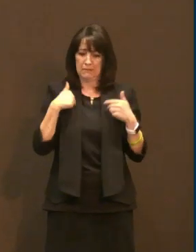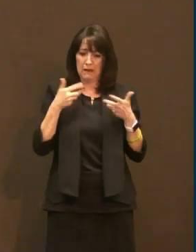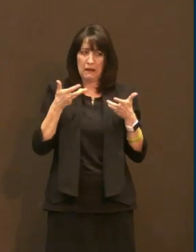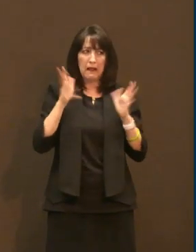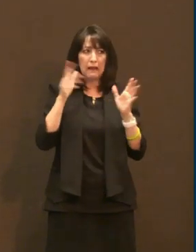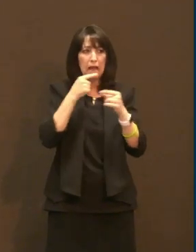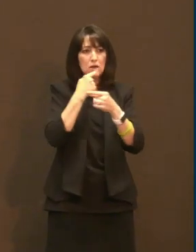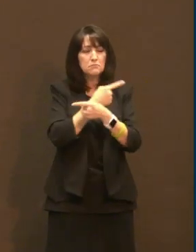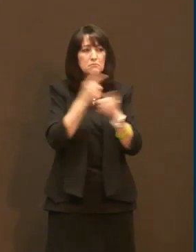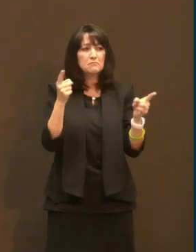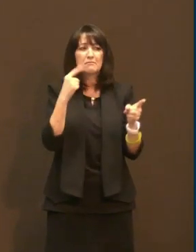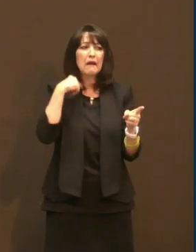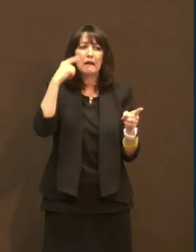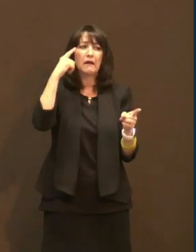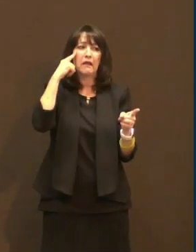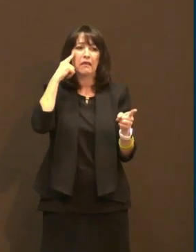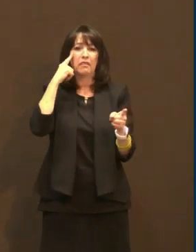the worker lives.